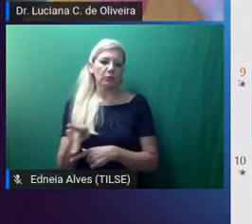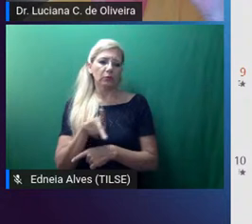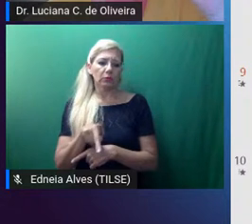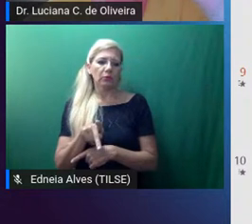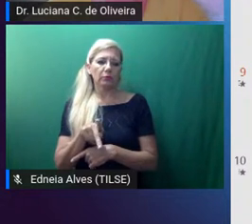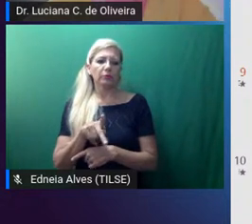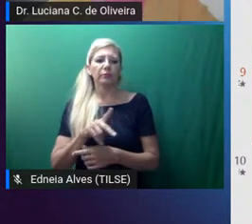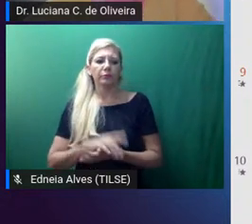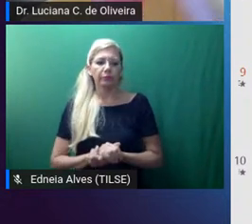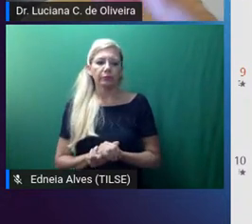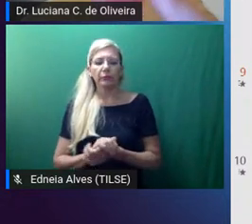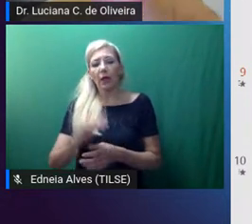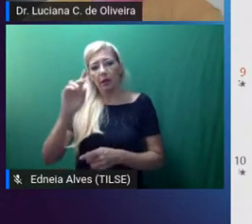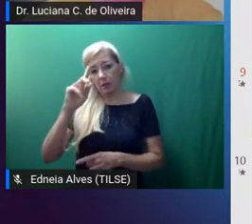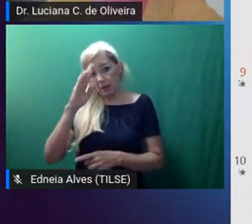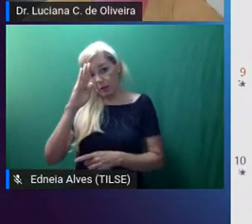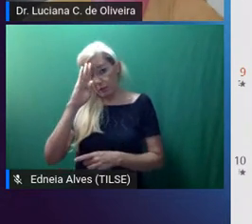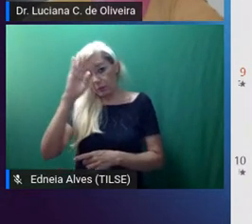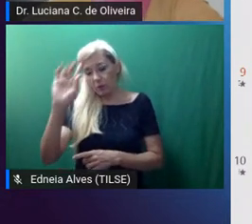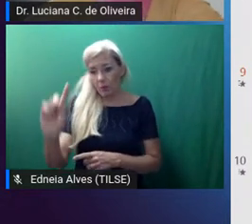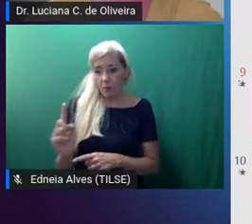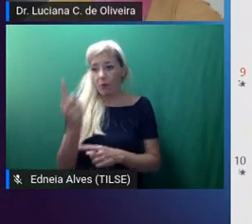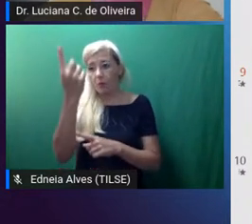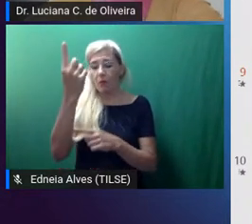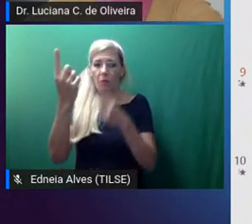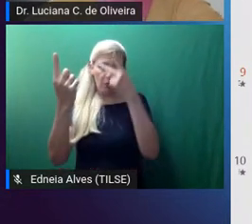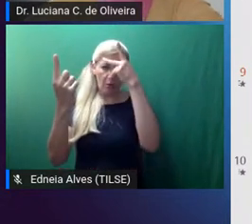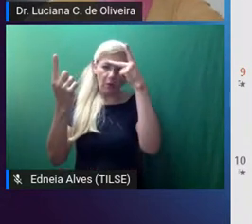single Black person being representative.